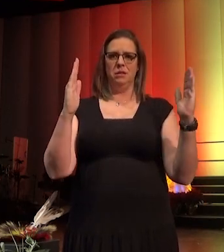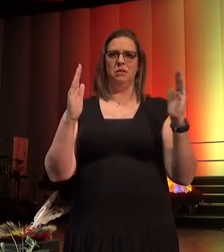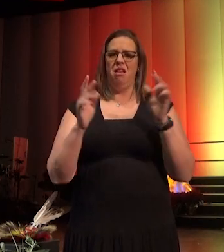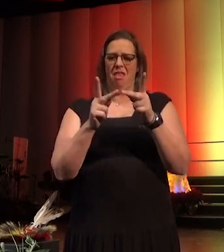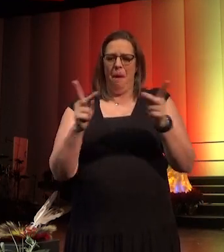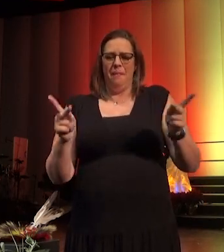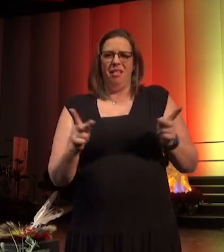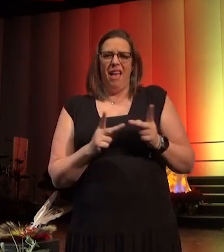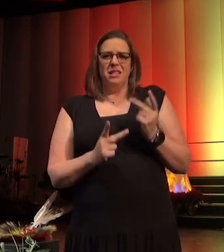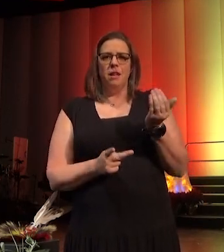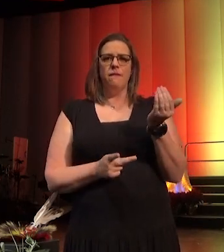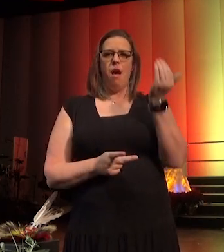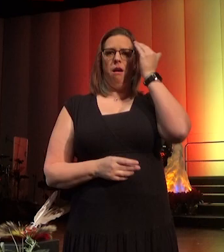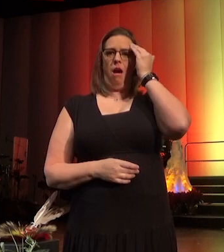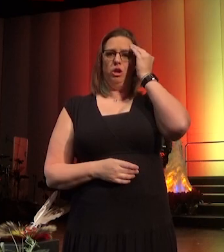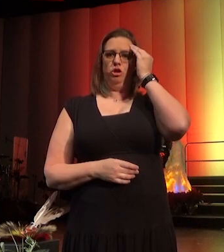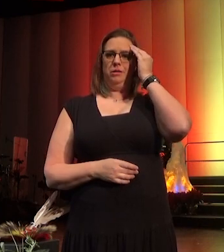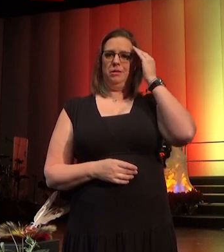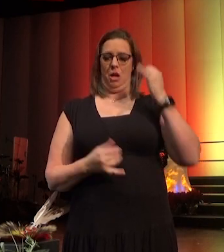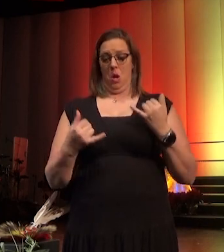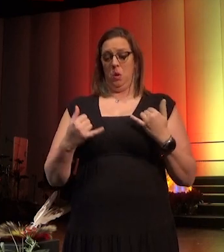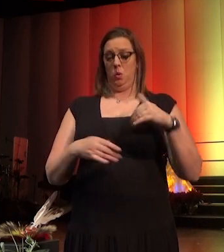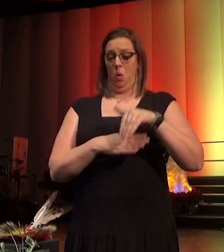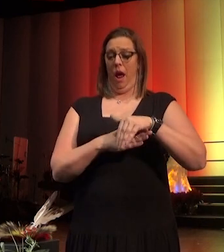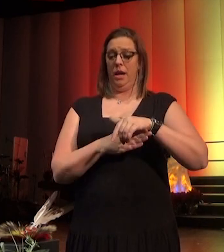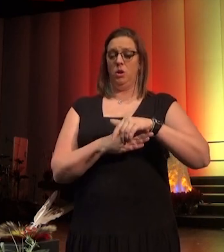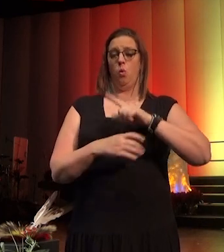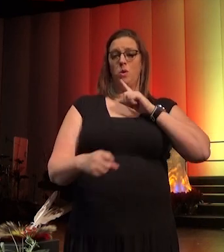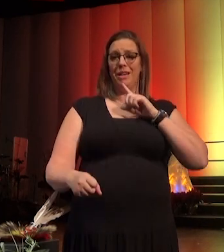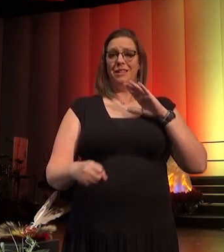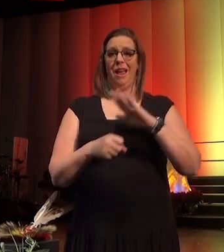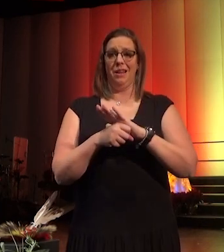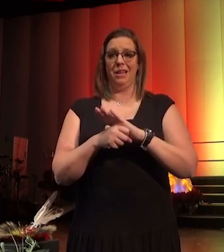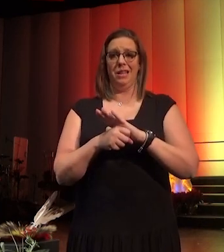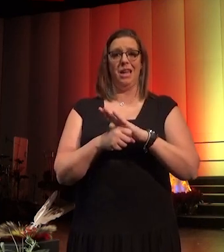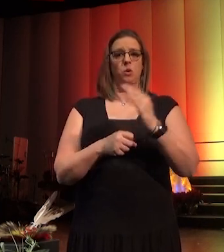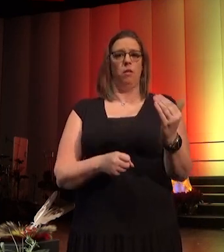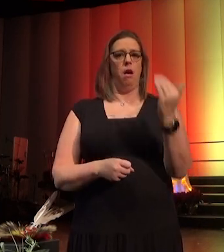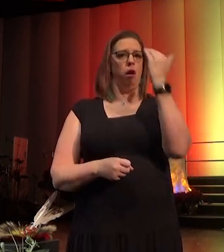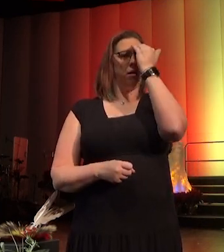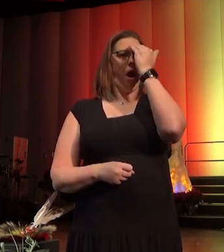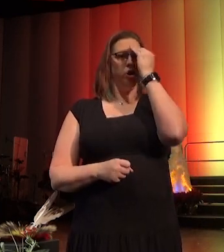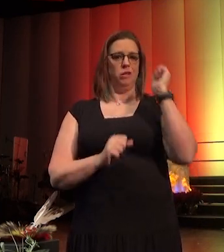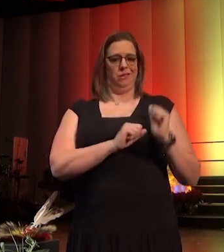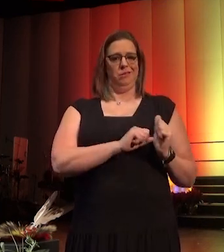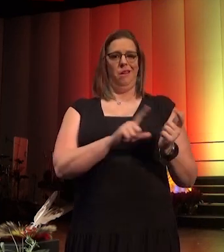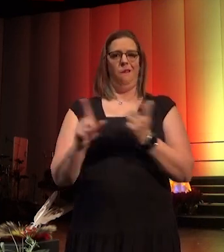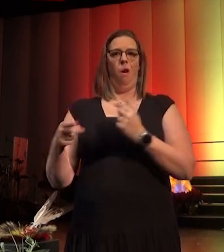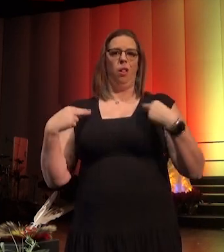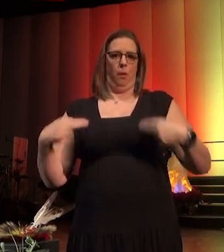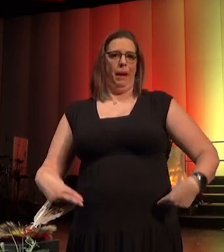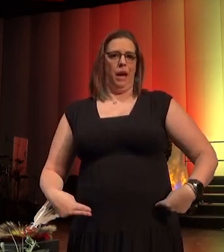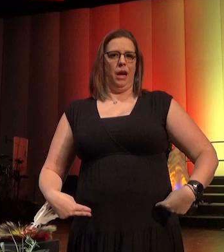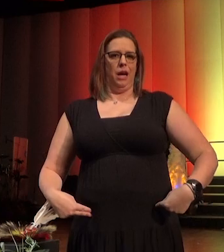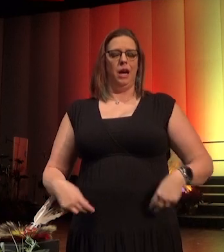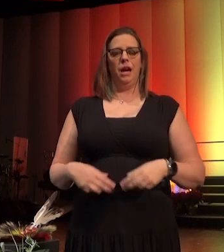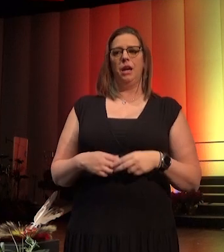consciousness, tonight, we dedicate this to the consciousness of all humanity. May we